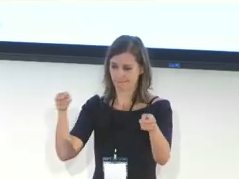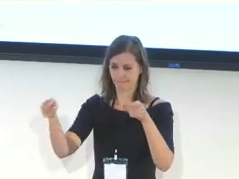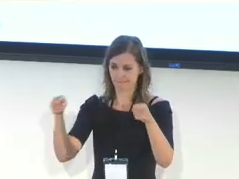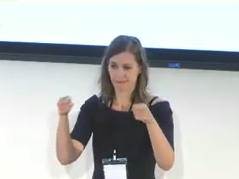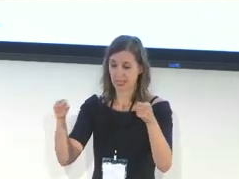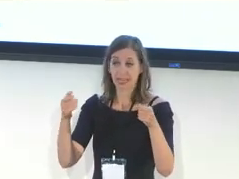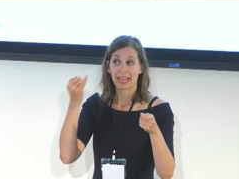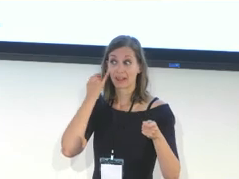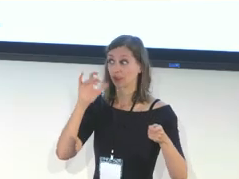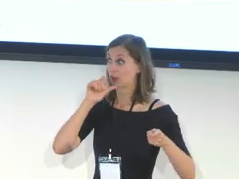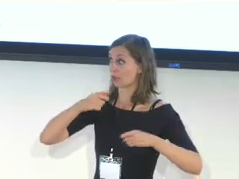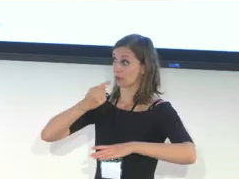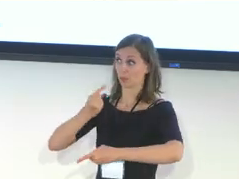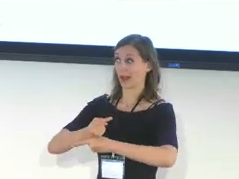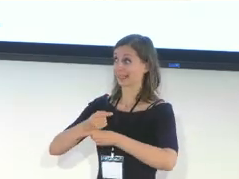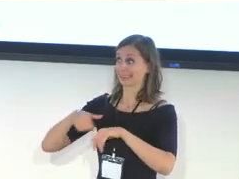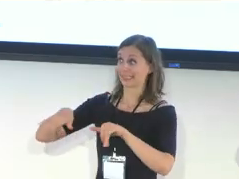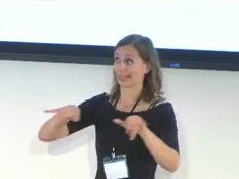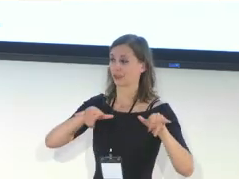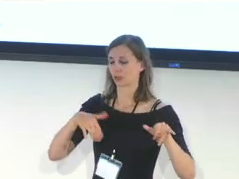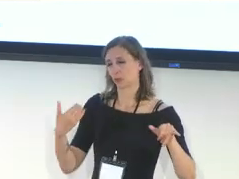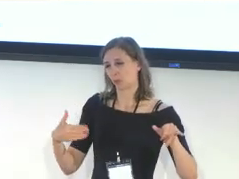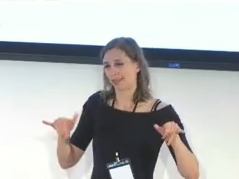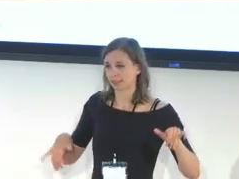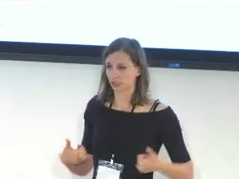right standards, that creates challenges within itself.